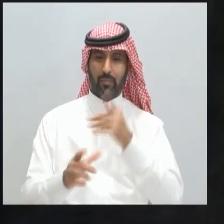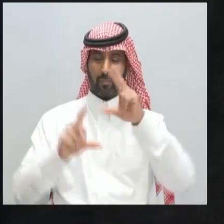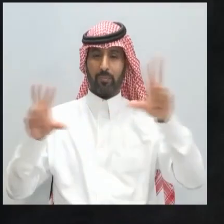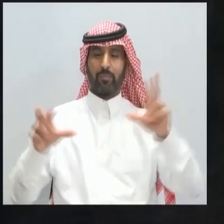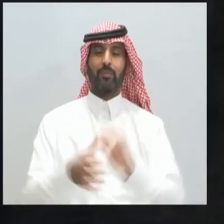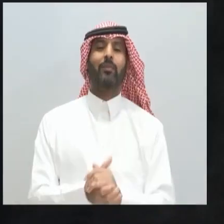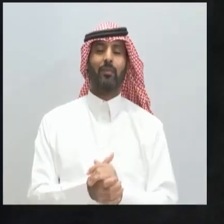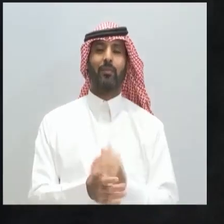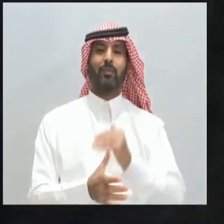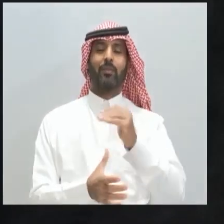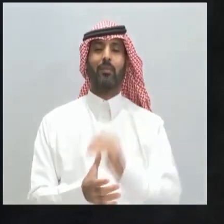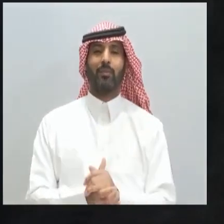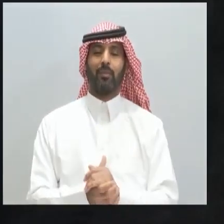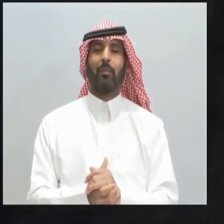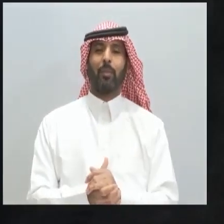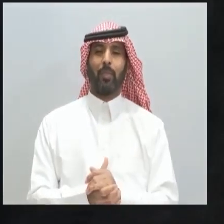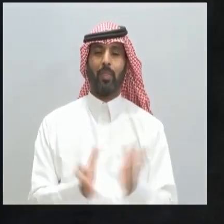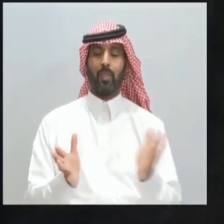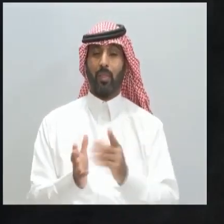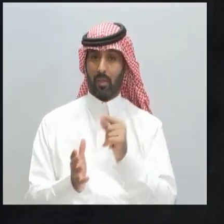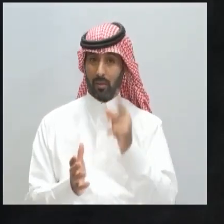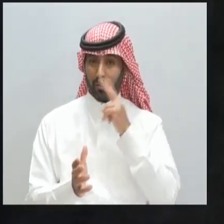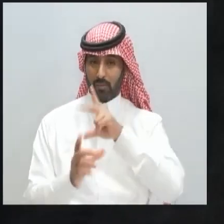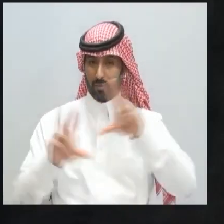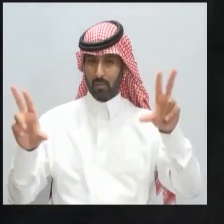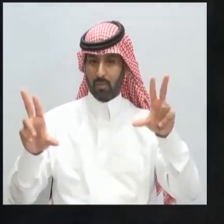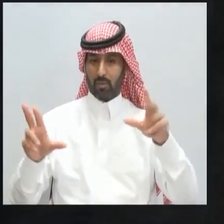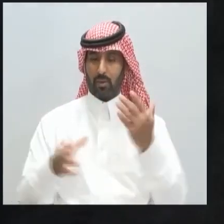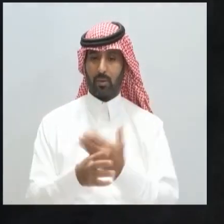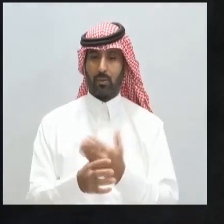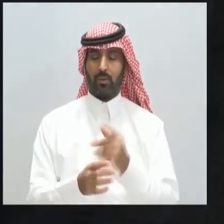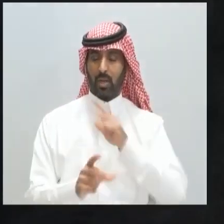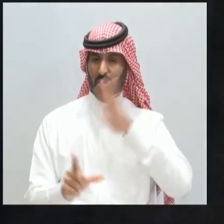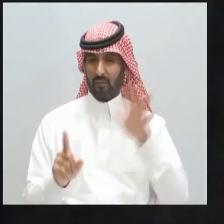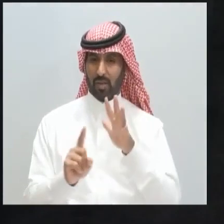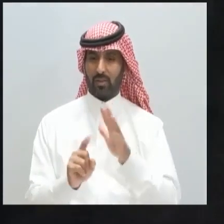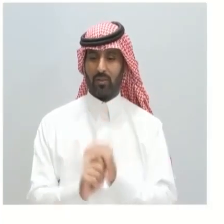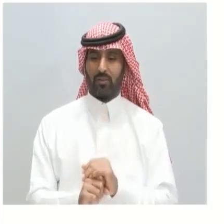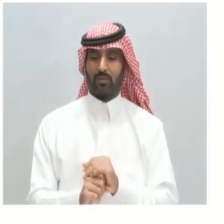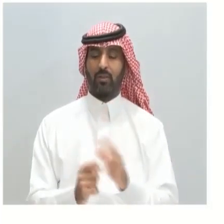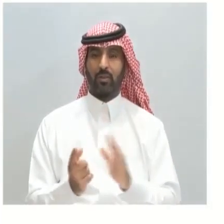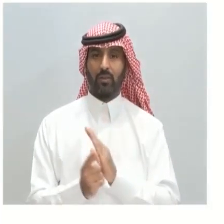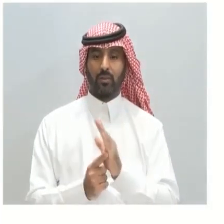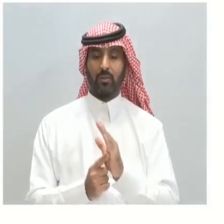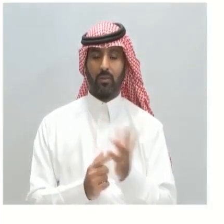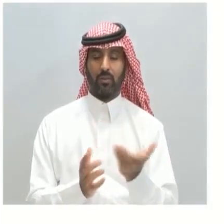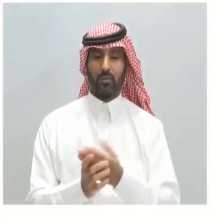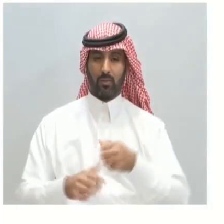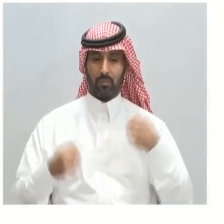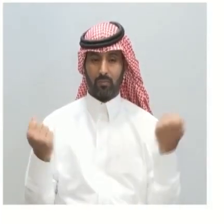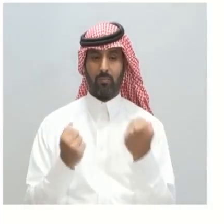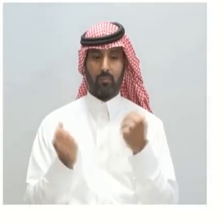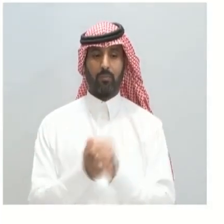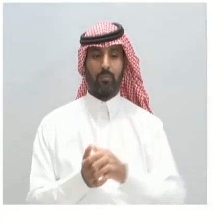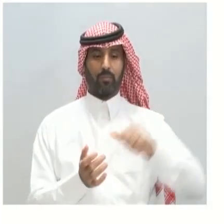better experience you will have. So this is a cause and the effect. Exercise A